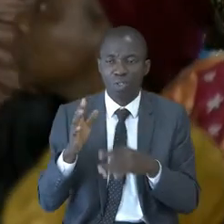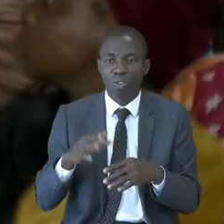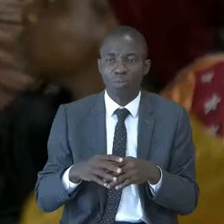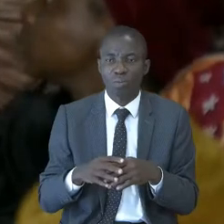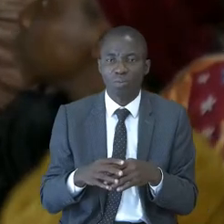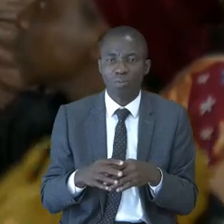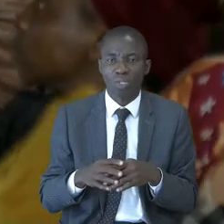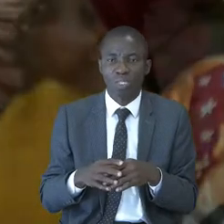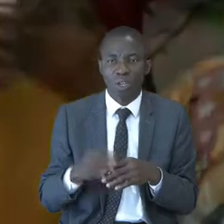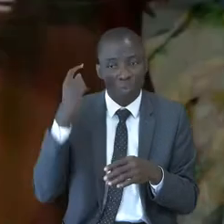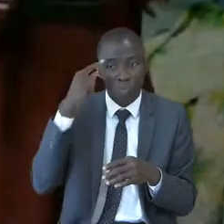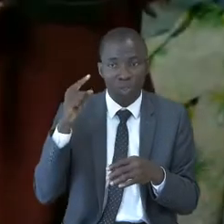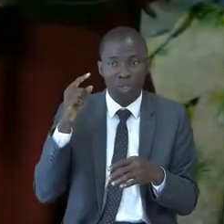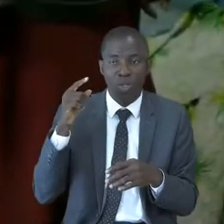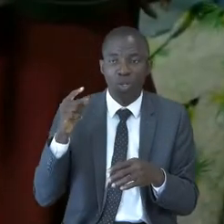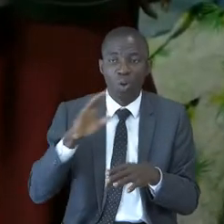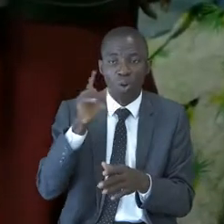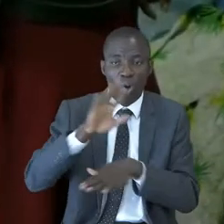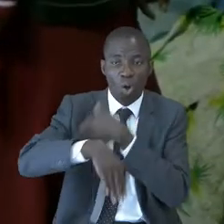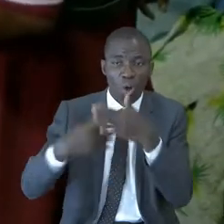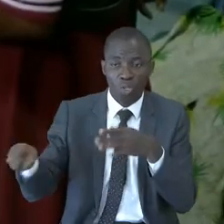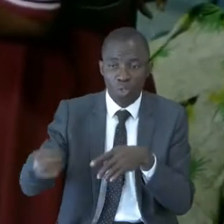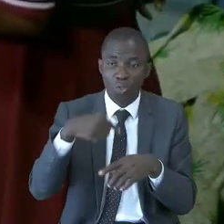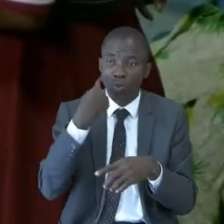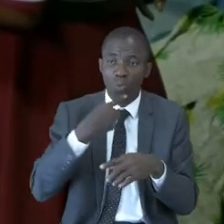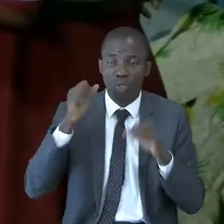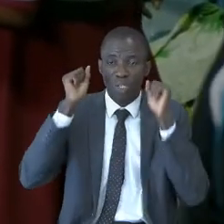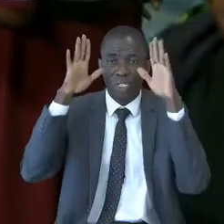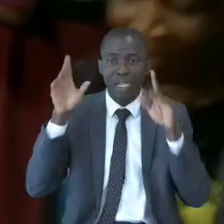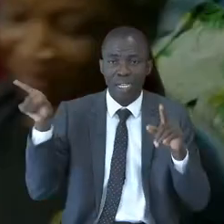for all those who gave their lives to Jesus Christ.